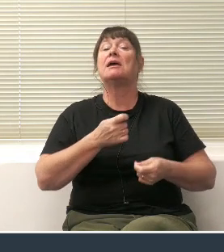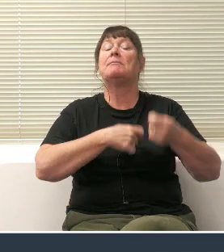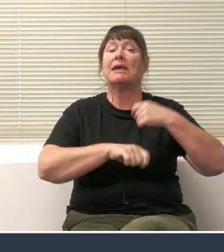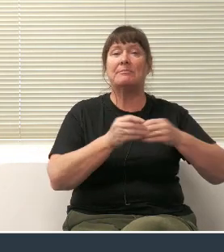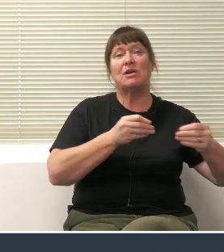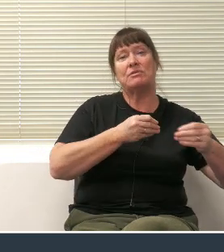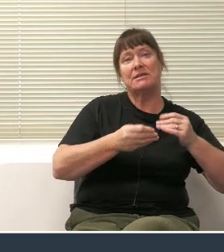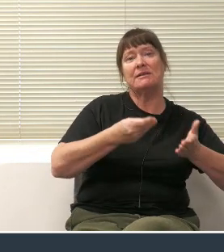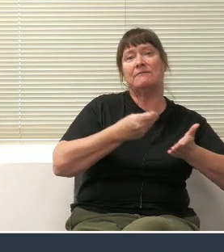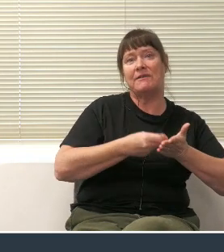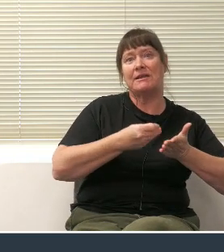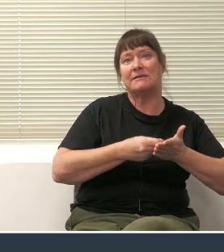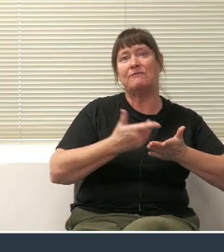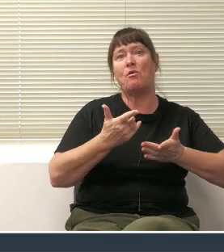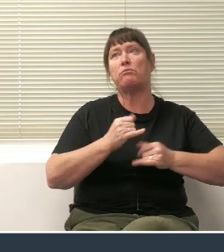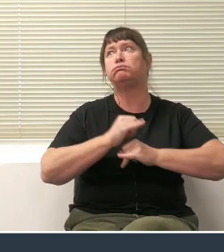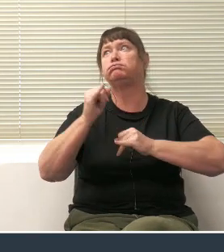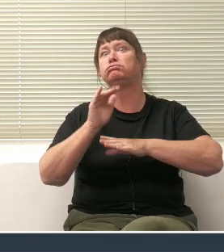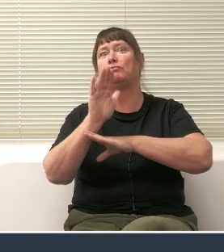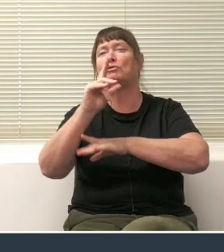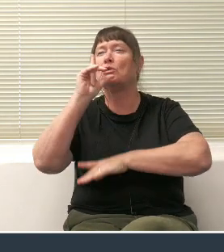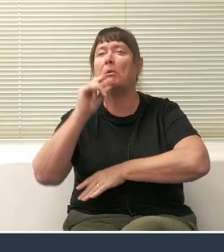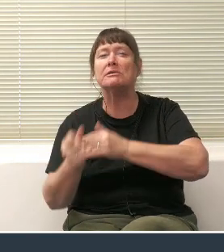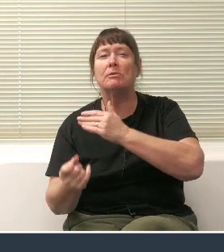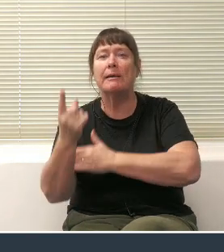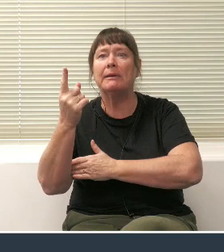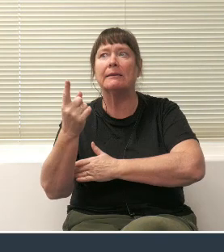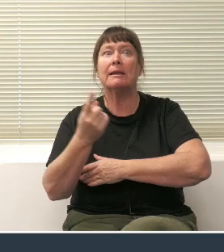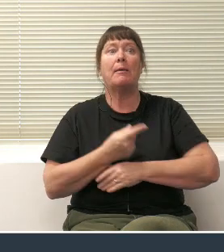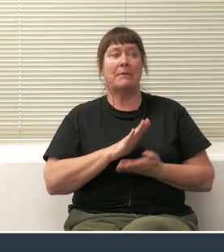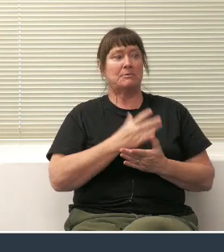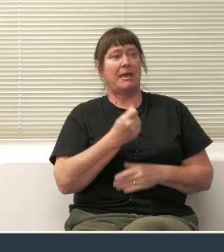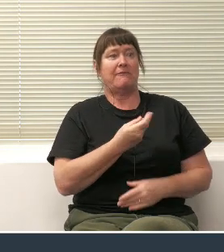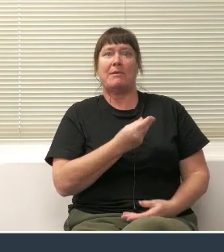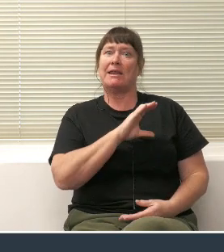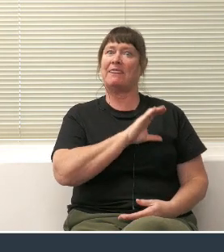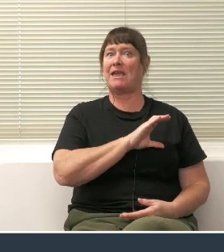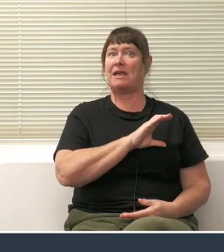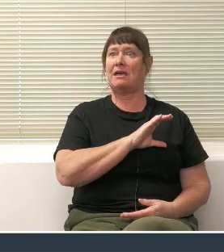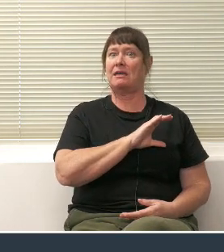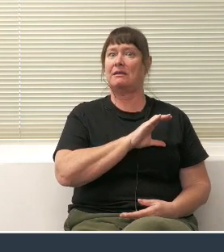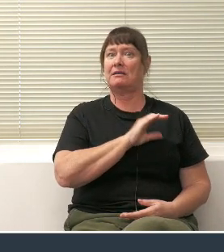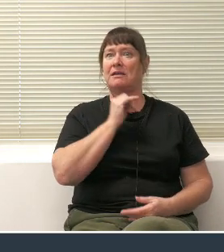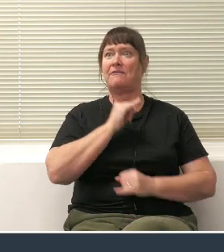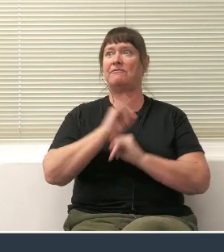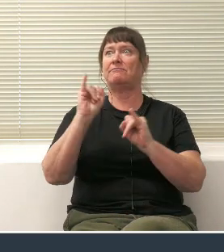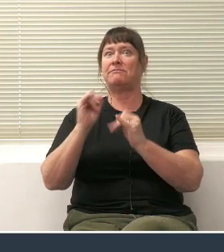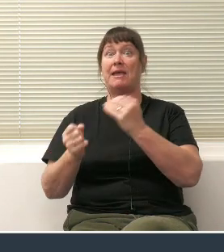resilient fund for the very rainy day in the future. Yeah, so I think we definitely need to include